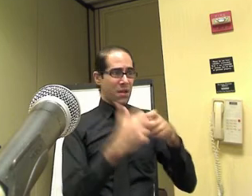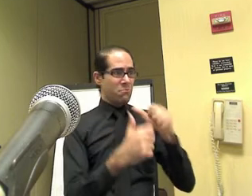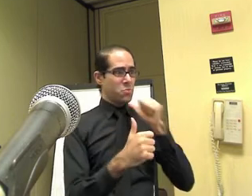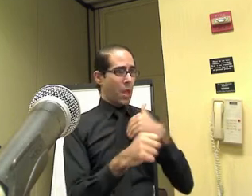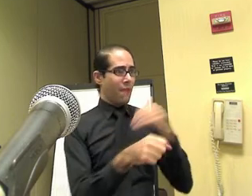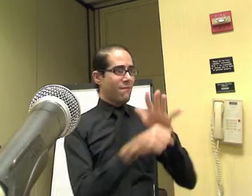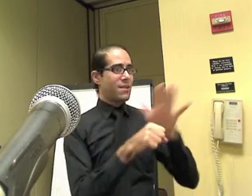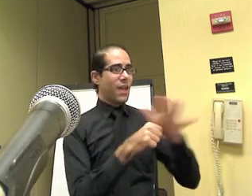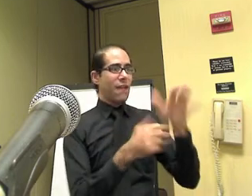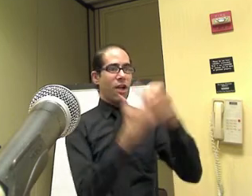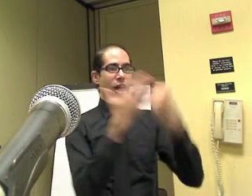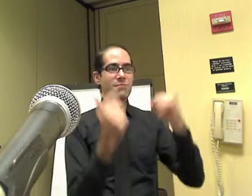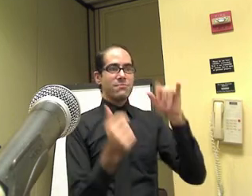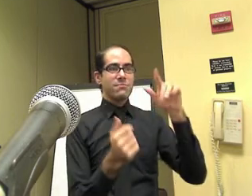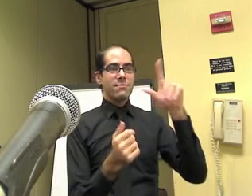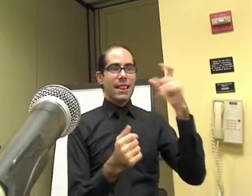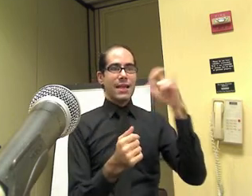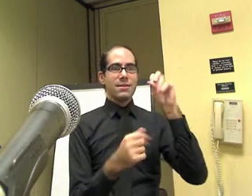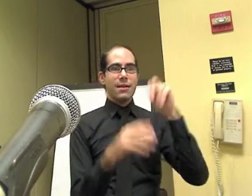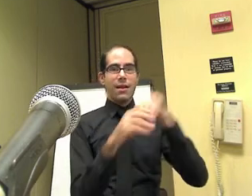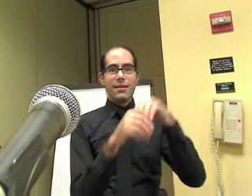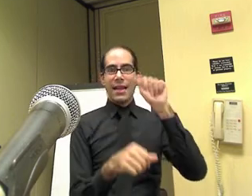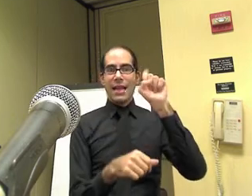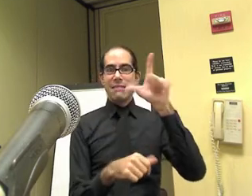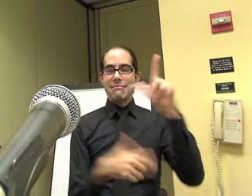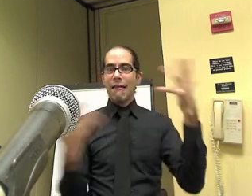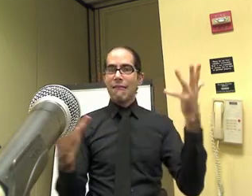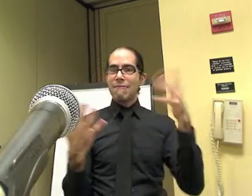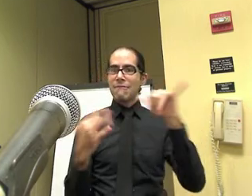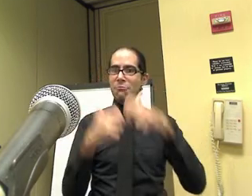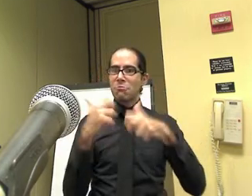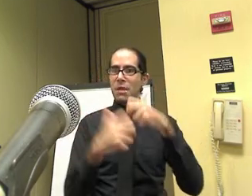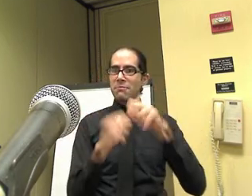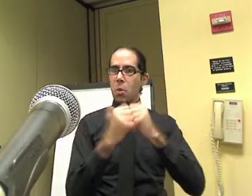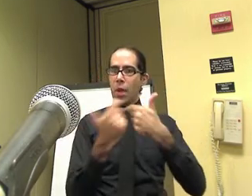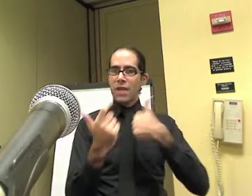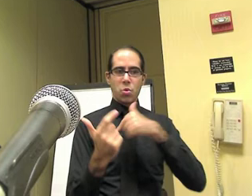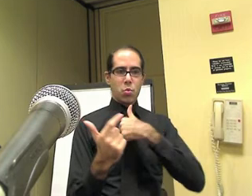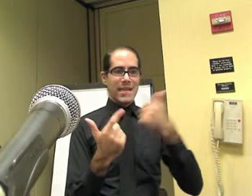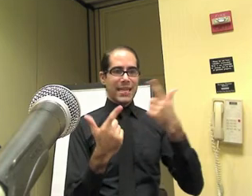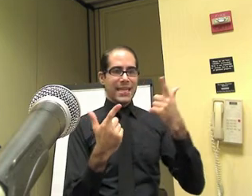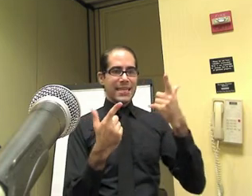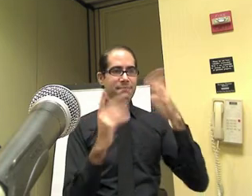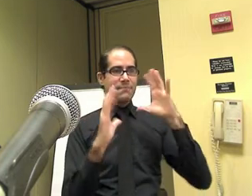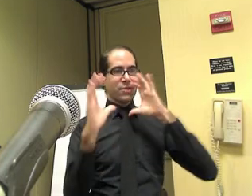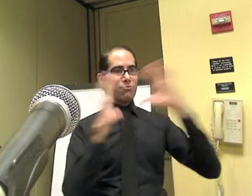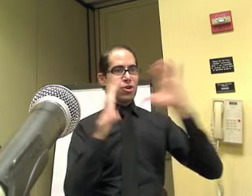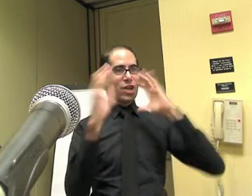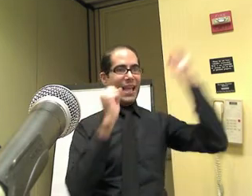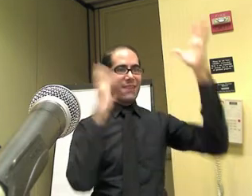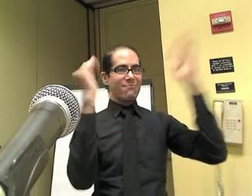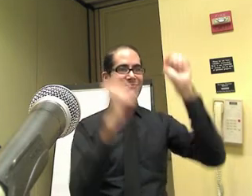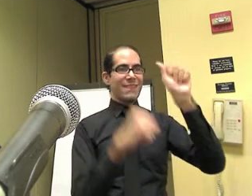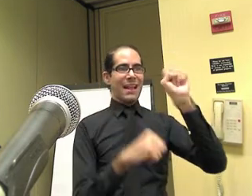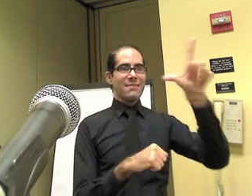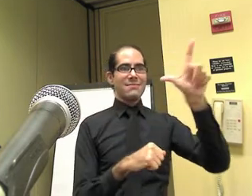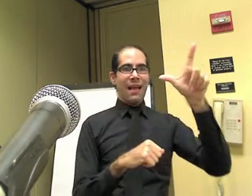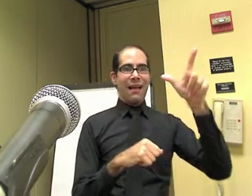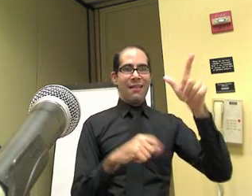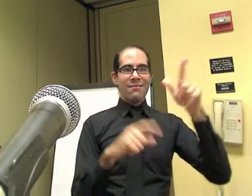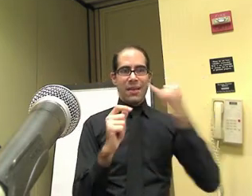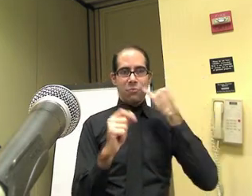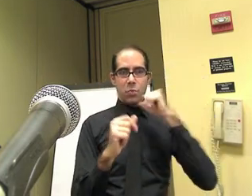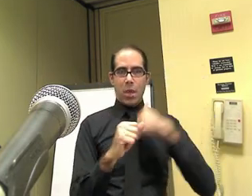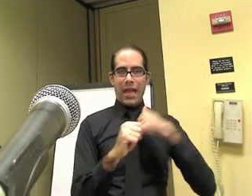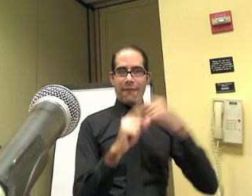in art history. The problem is, I have seen that we don't have enough art lexicon in the American Sign